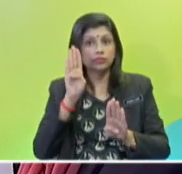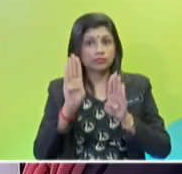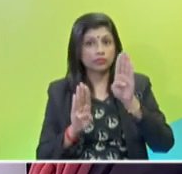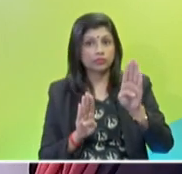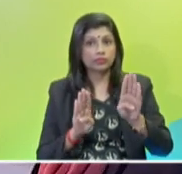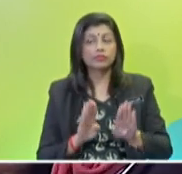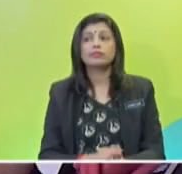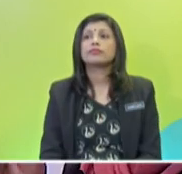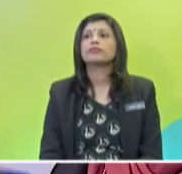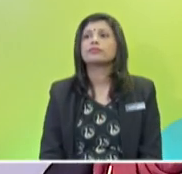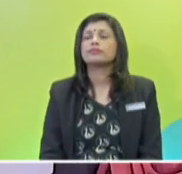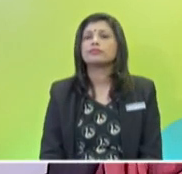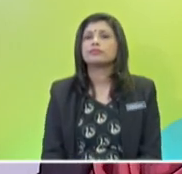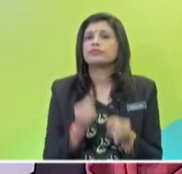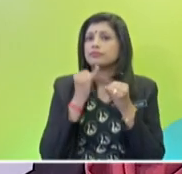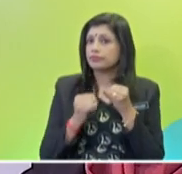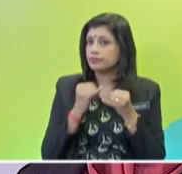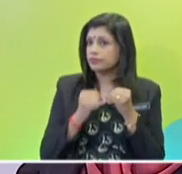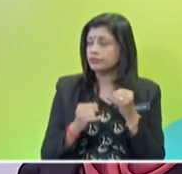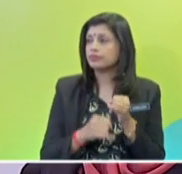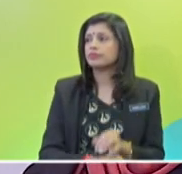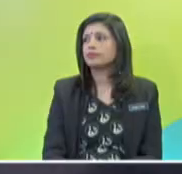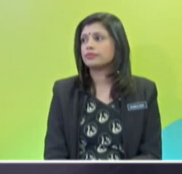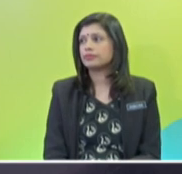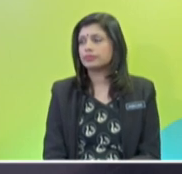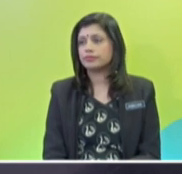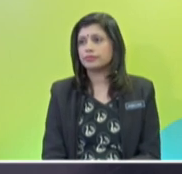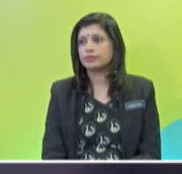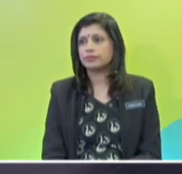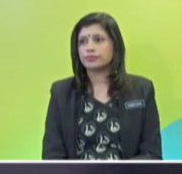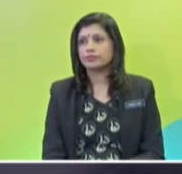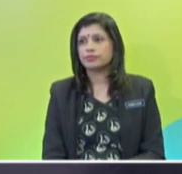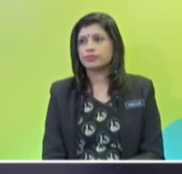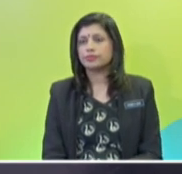Jumped onto his bike. Alright. And the last one, we have Akif.